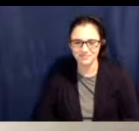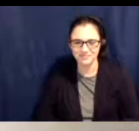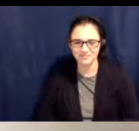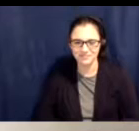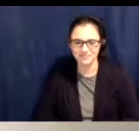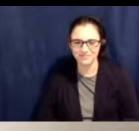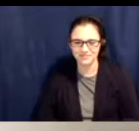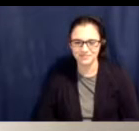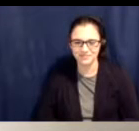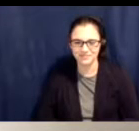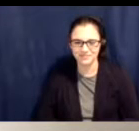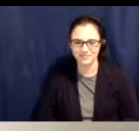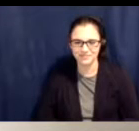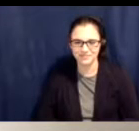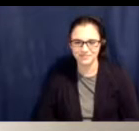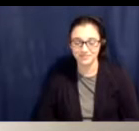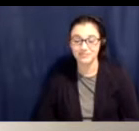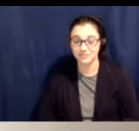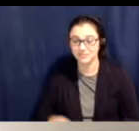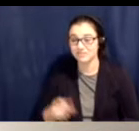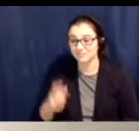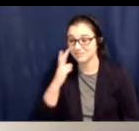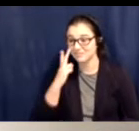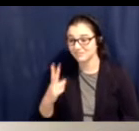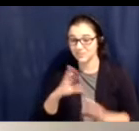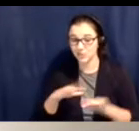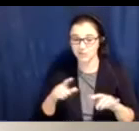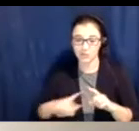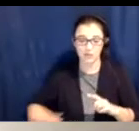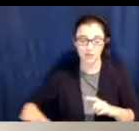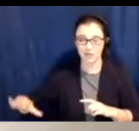And you can see these are children from all over the world.